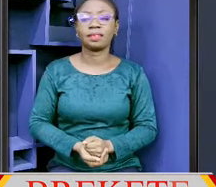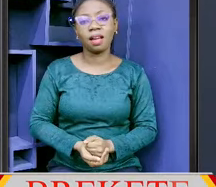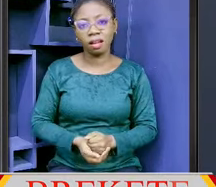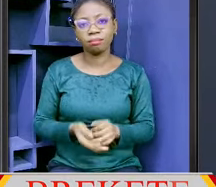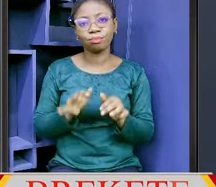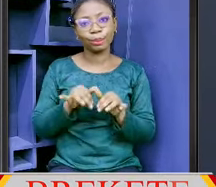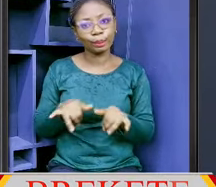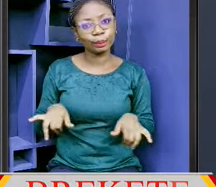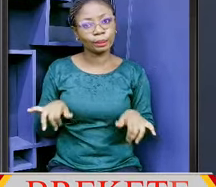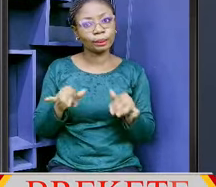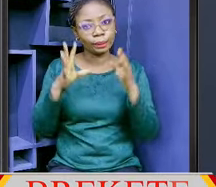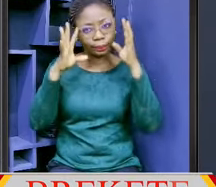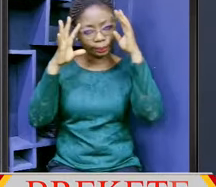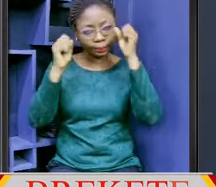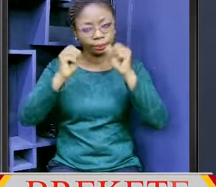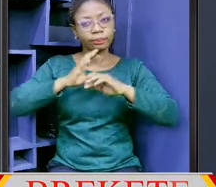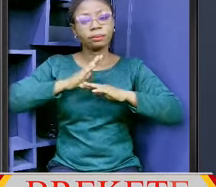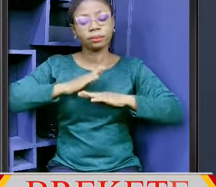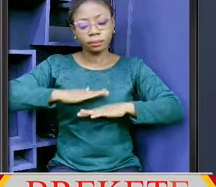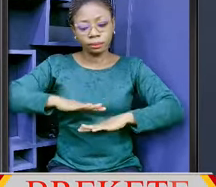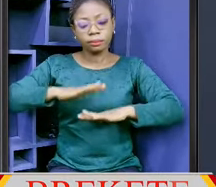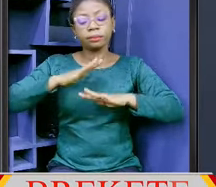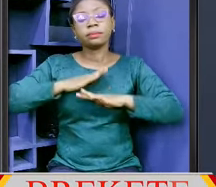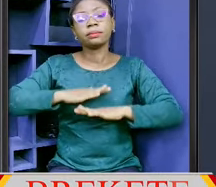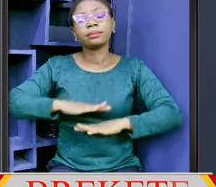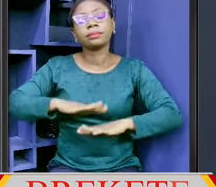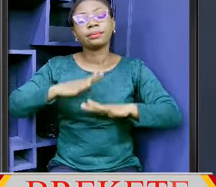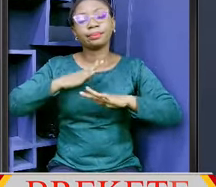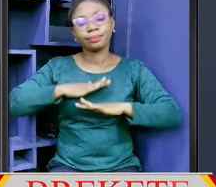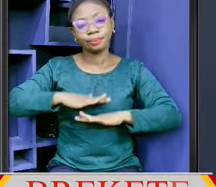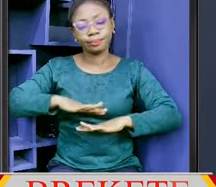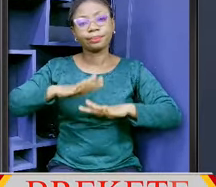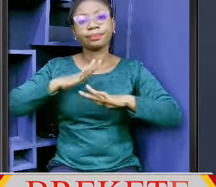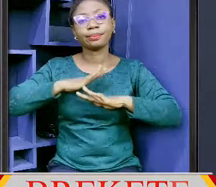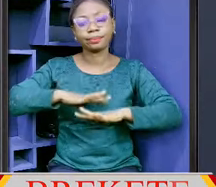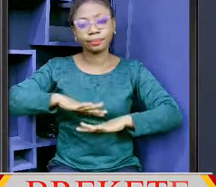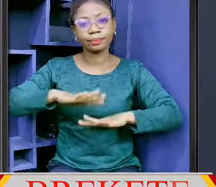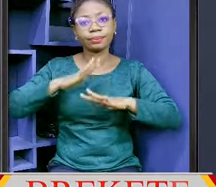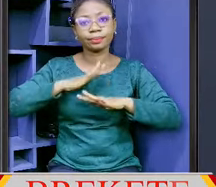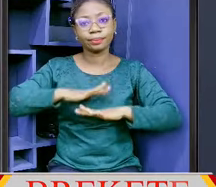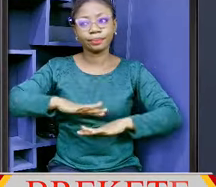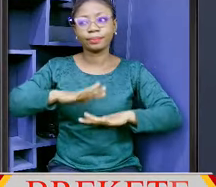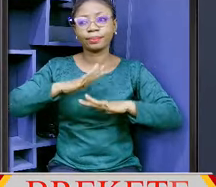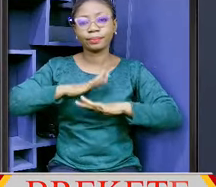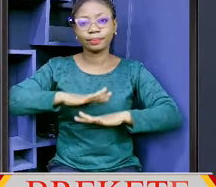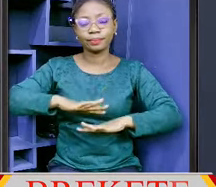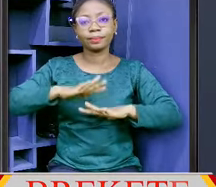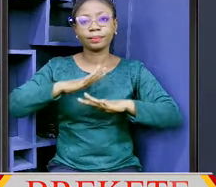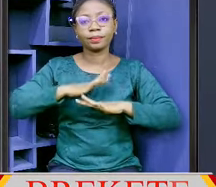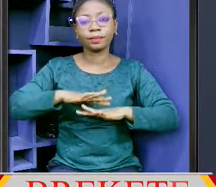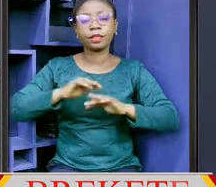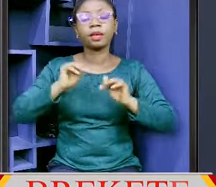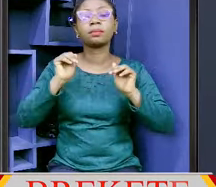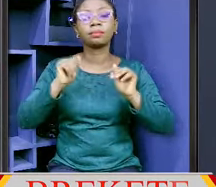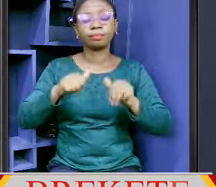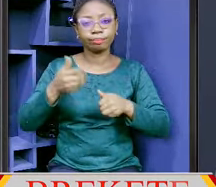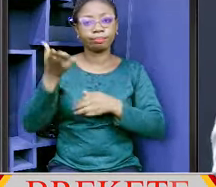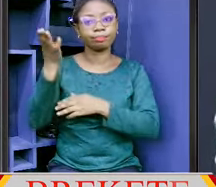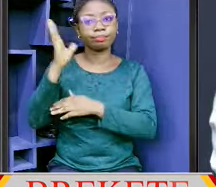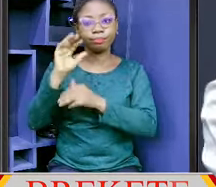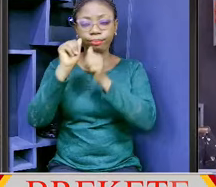Ordinary, calm down, calm down, calm down. May God bless